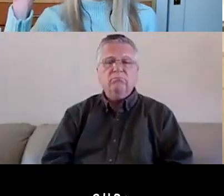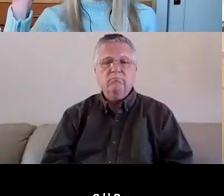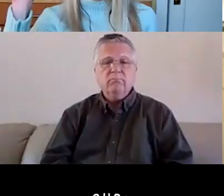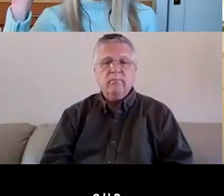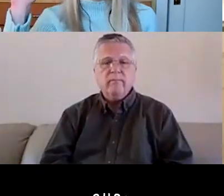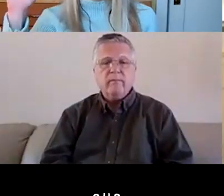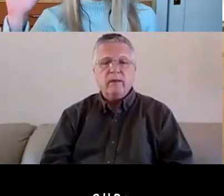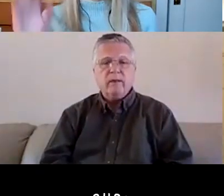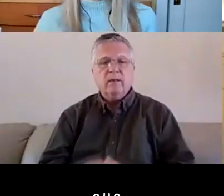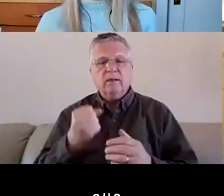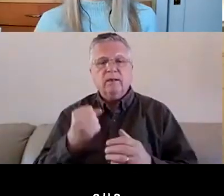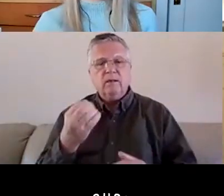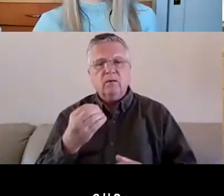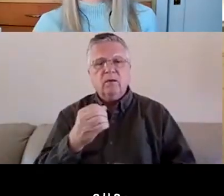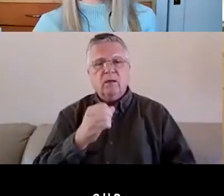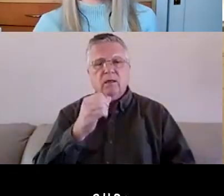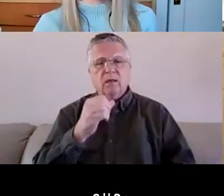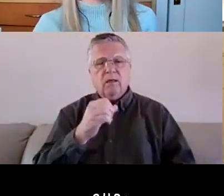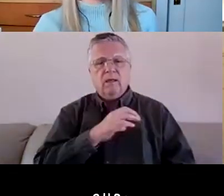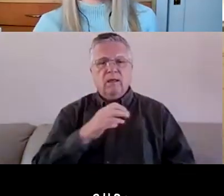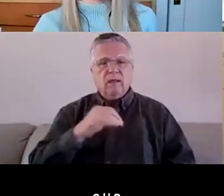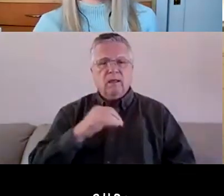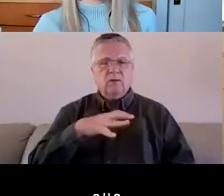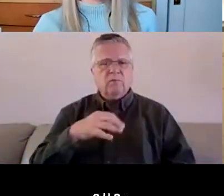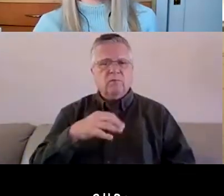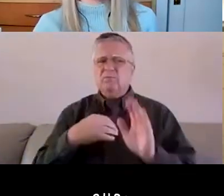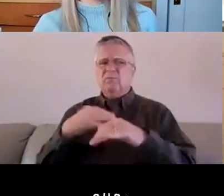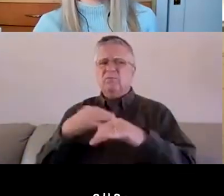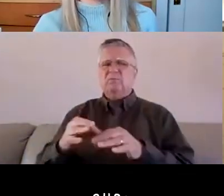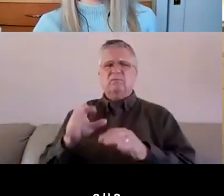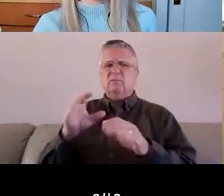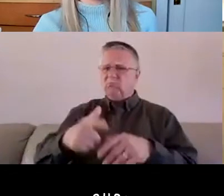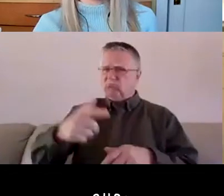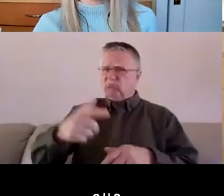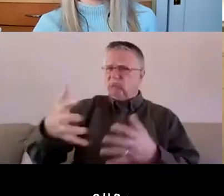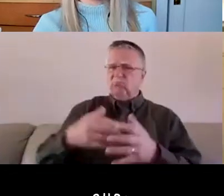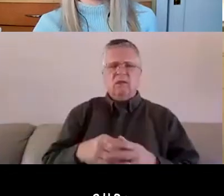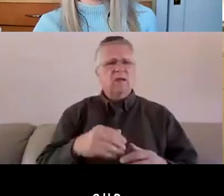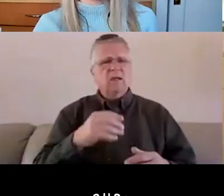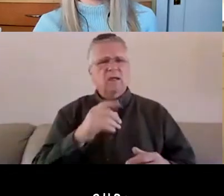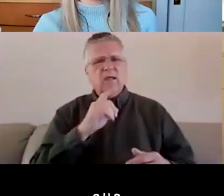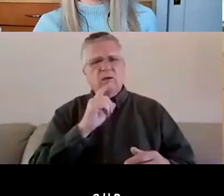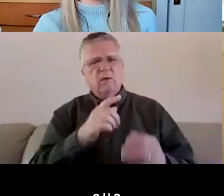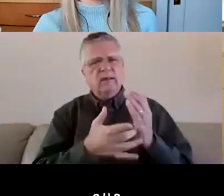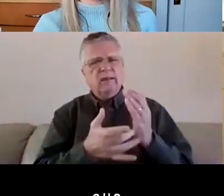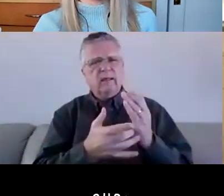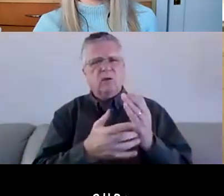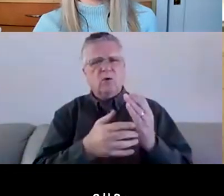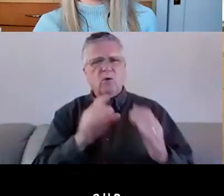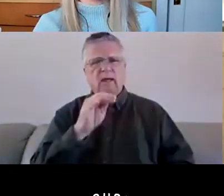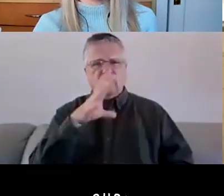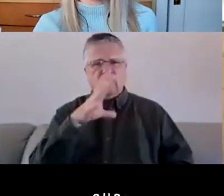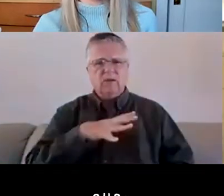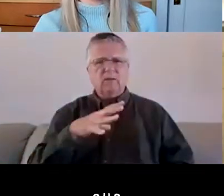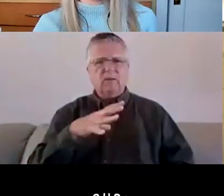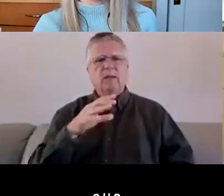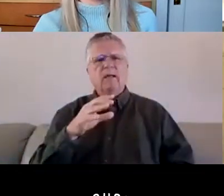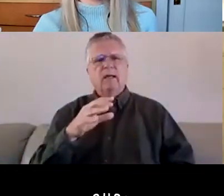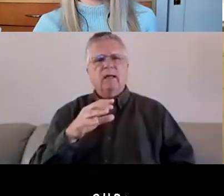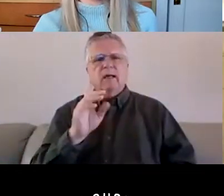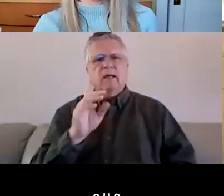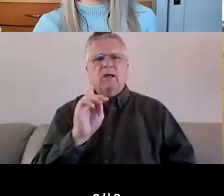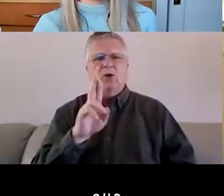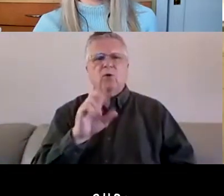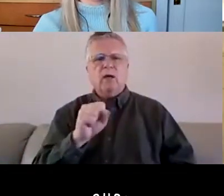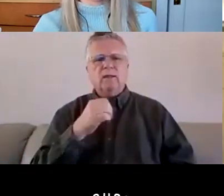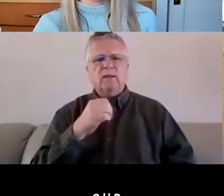So Councilman Krause. I'll defer. Okay, so technically Councilman Krause still has the floor, though he was having an interrogatory